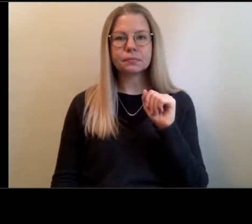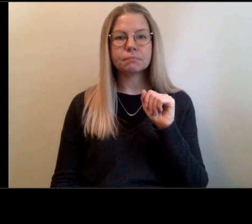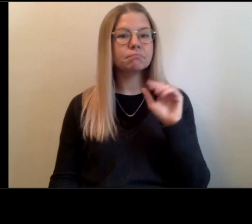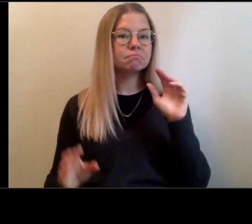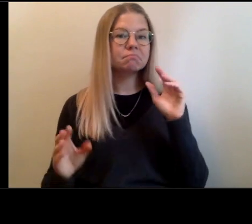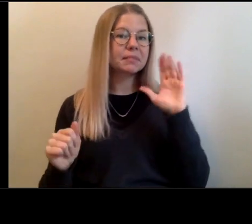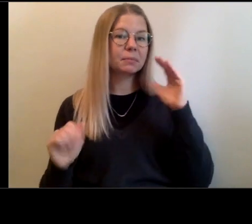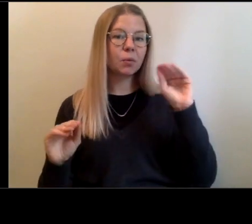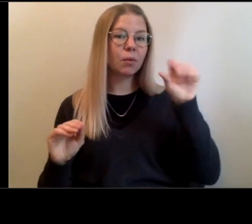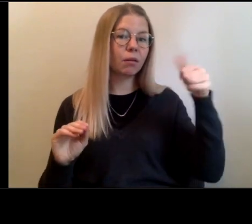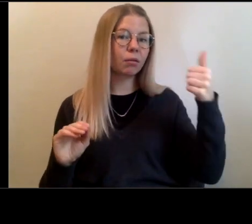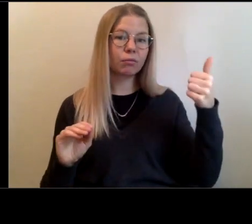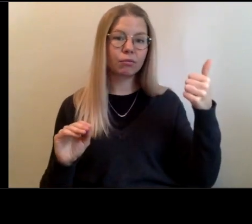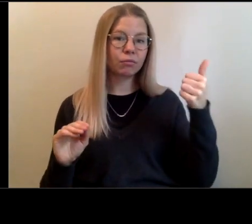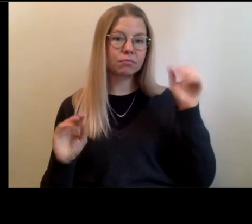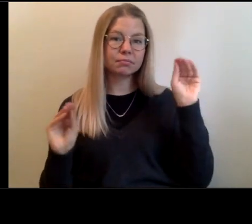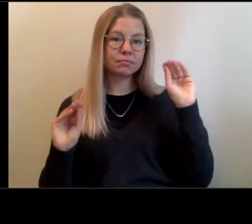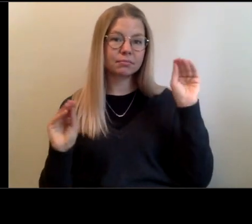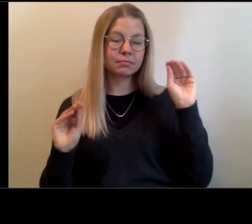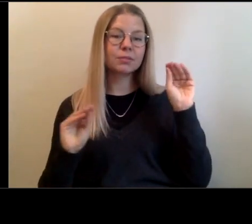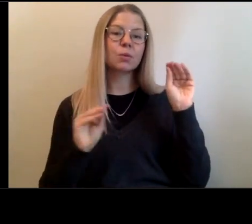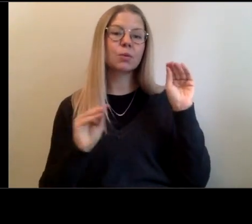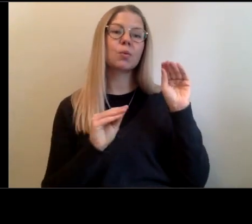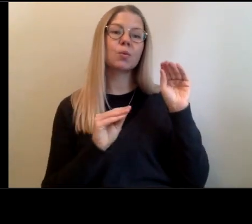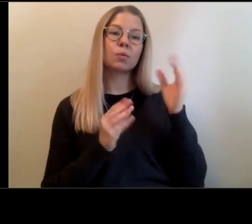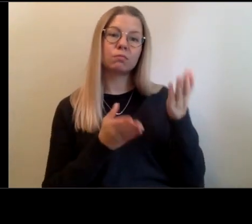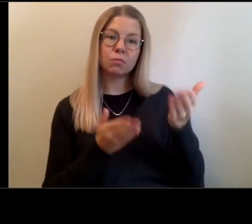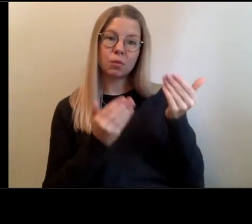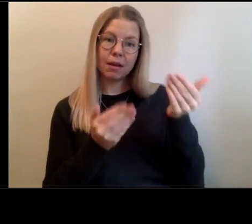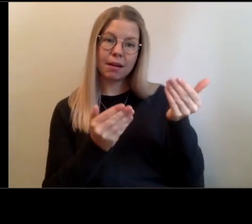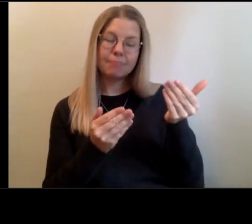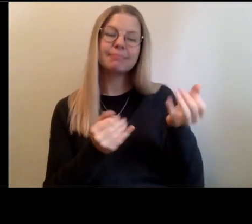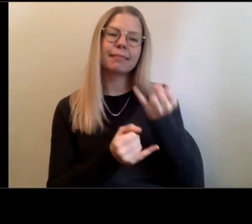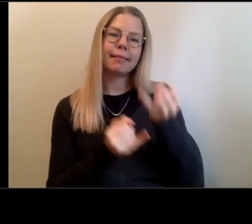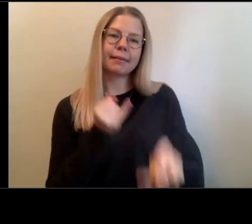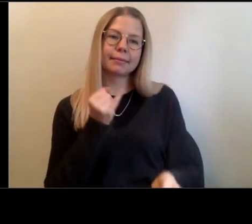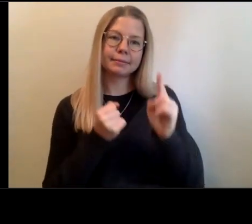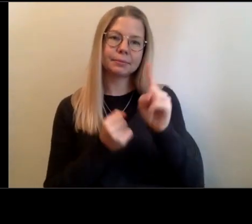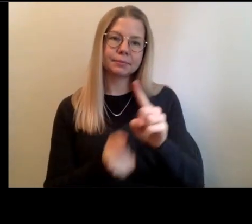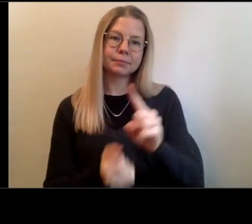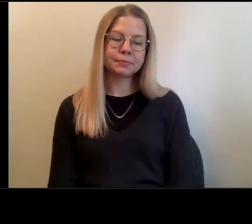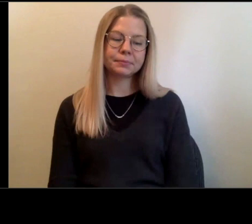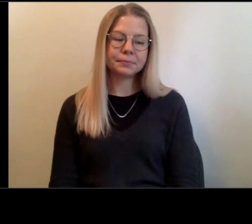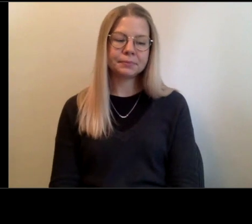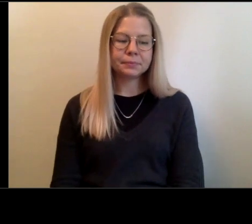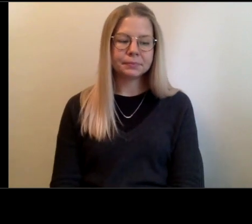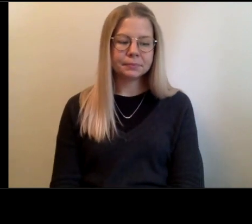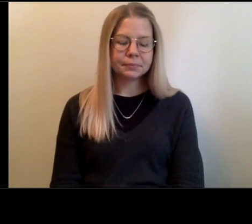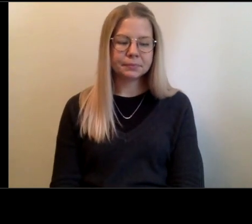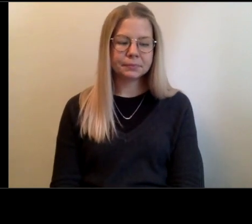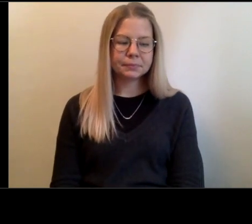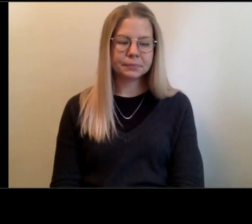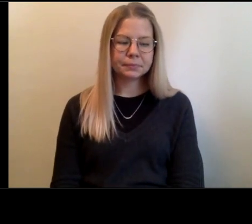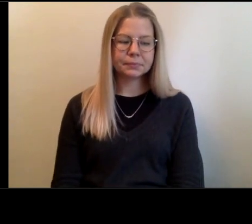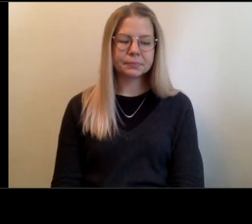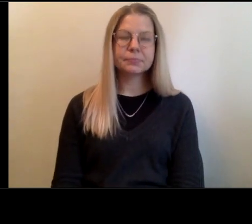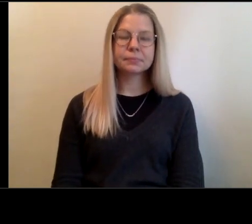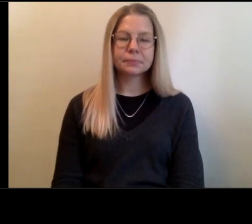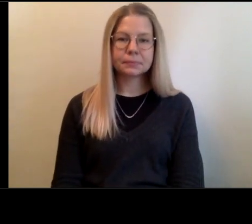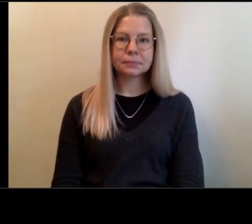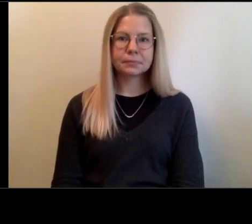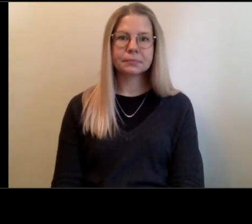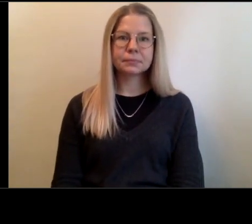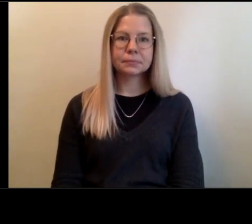so you can go ahead, and that will be the last question for this segment. Okay, so you're speaking